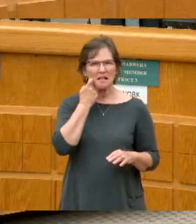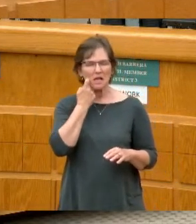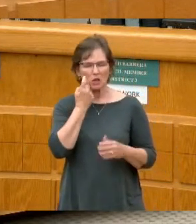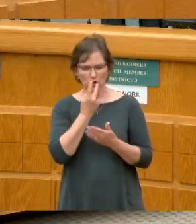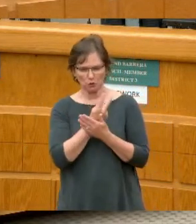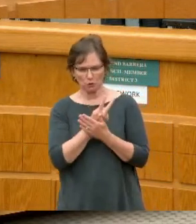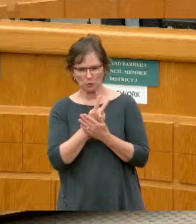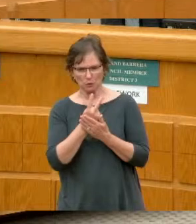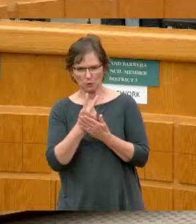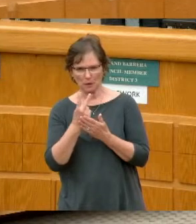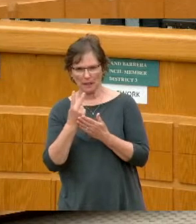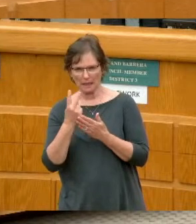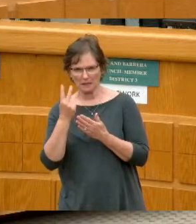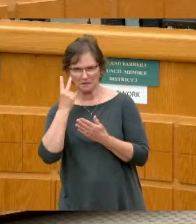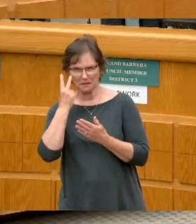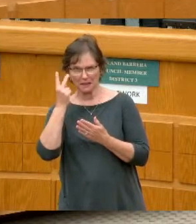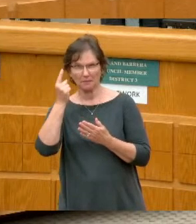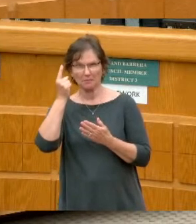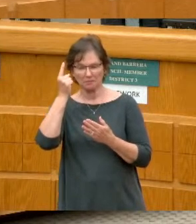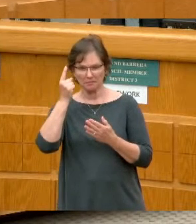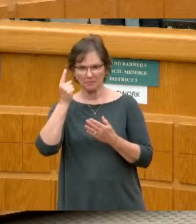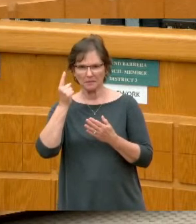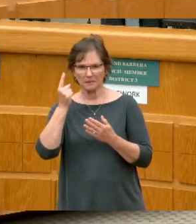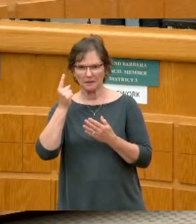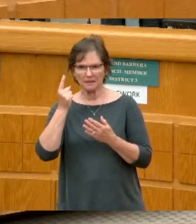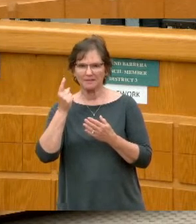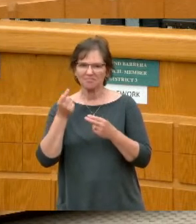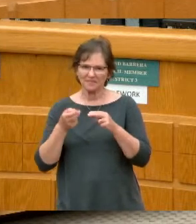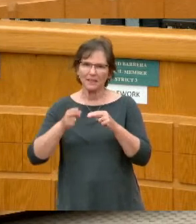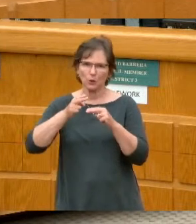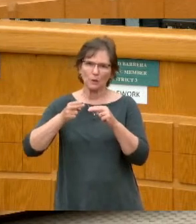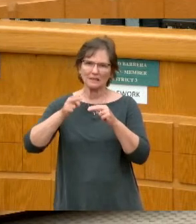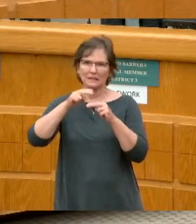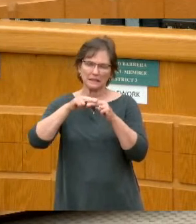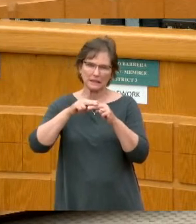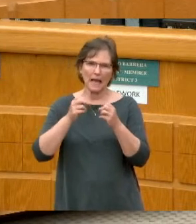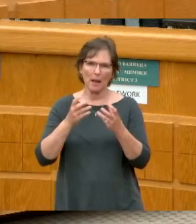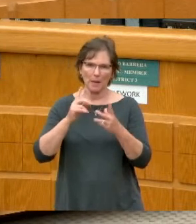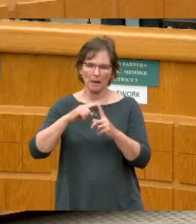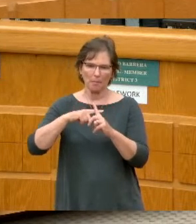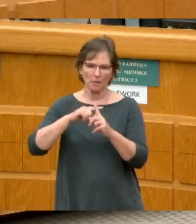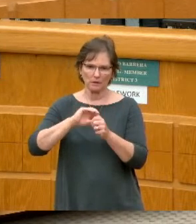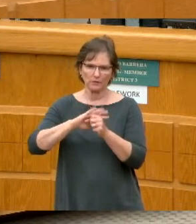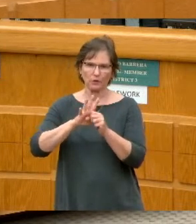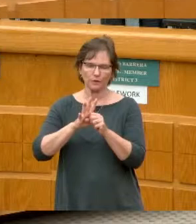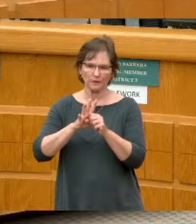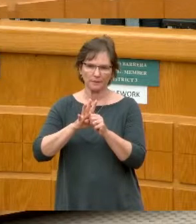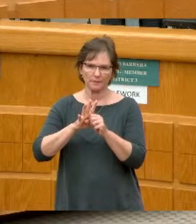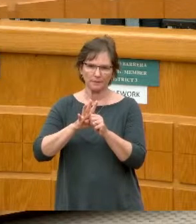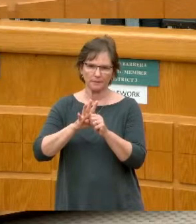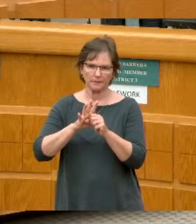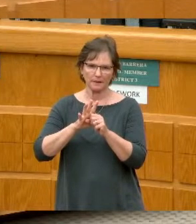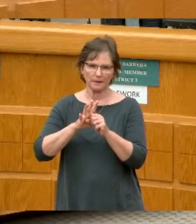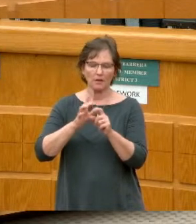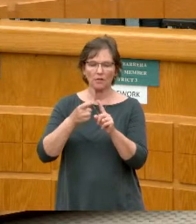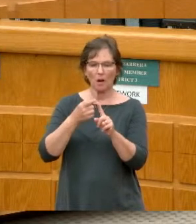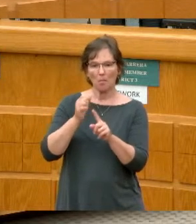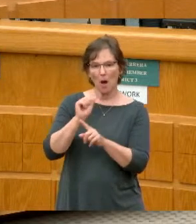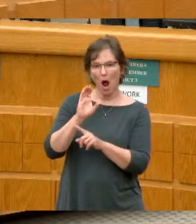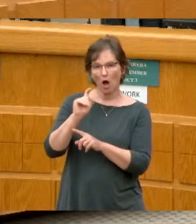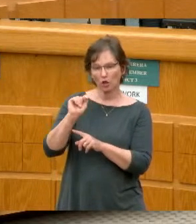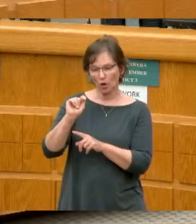reporte. Thank you, Gabby. Good afternoon. Annette Rodriguez, Public Health Director. I'm going to start with the